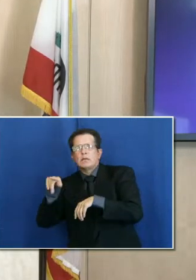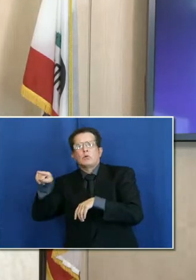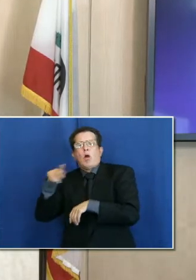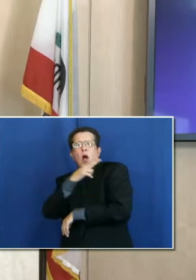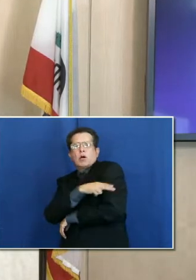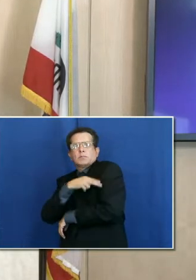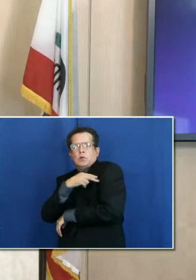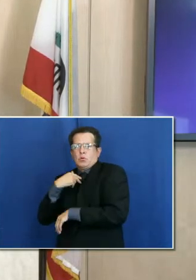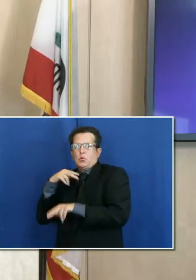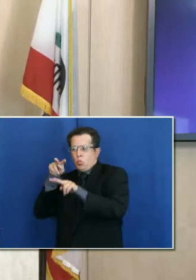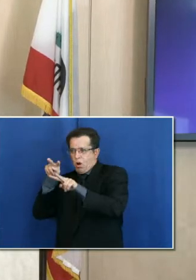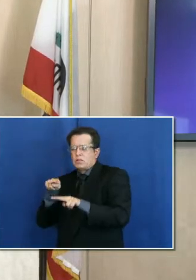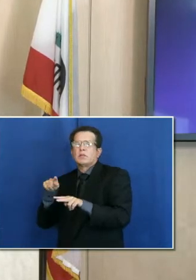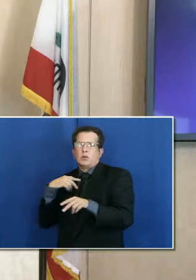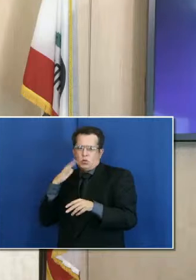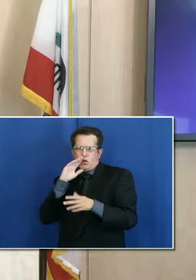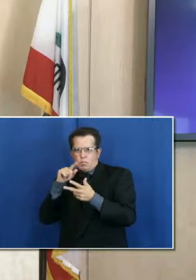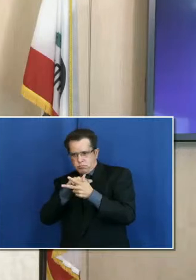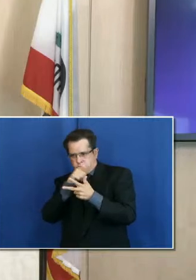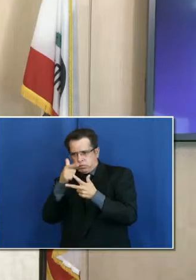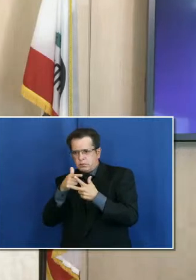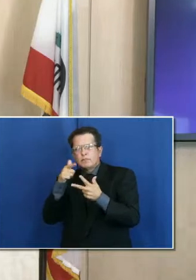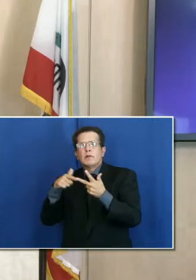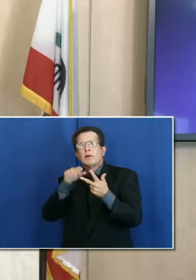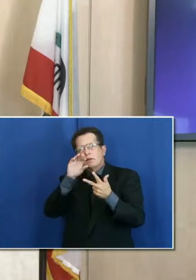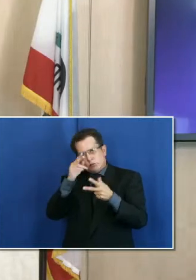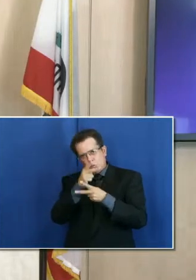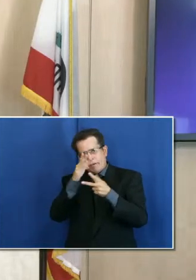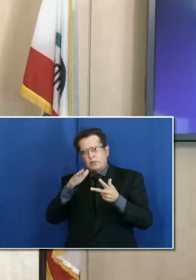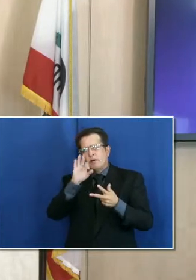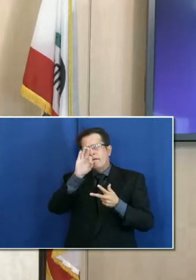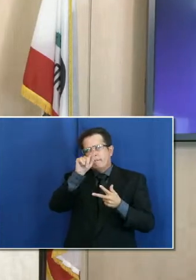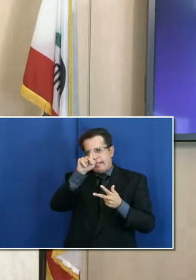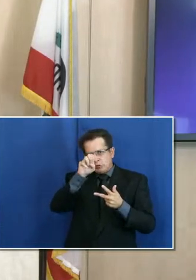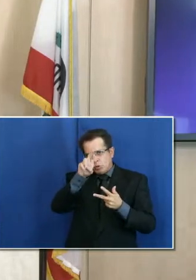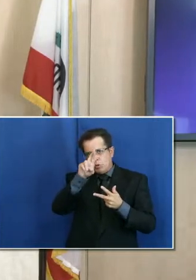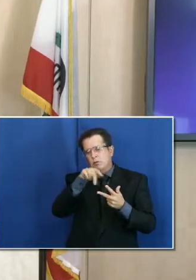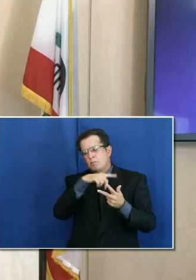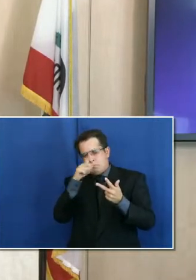and then our public health officer, Dr. Wilma Wooten.